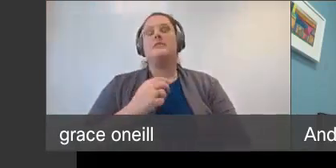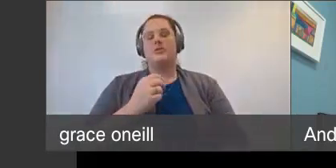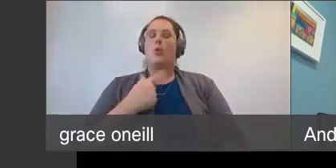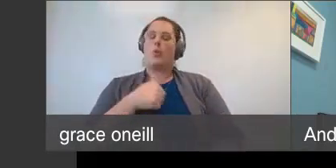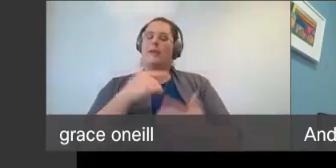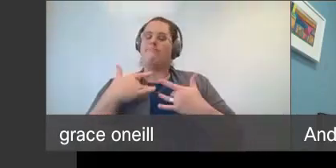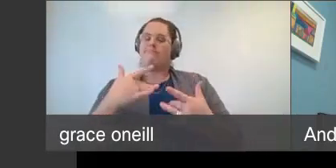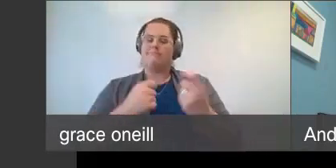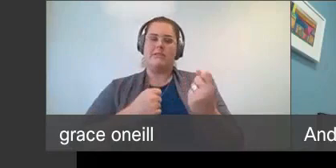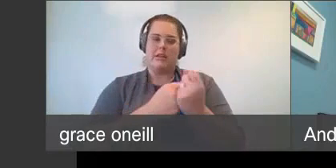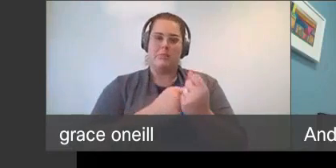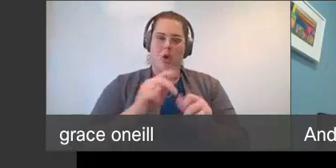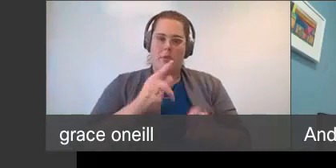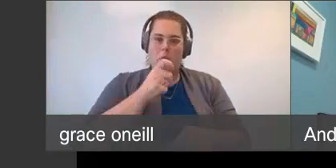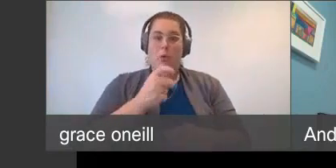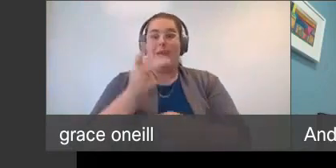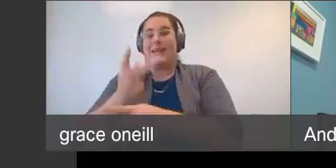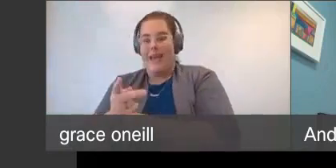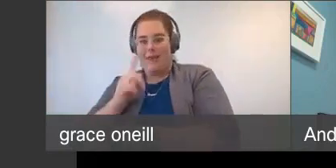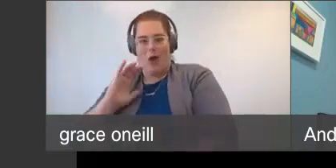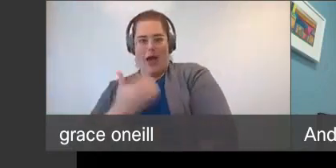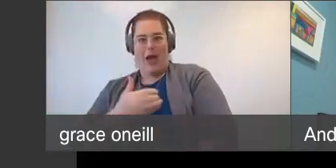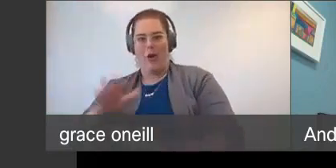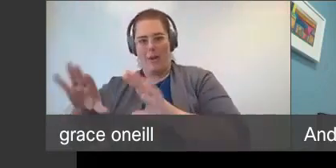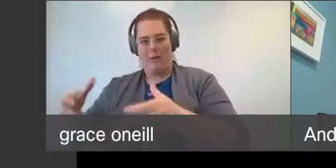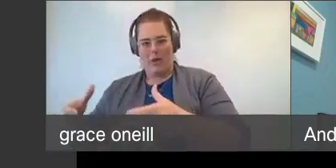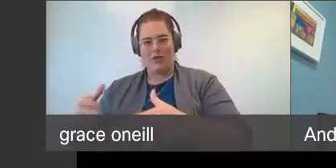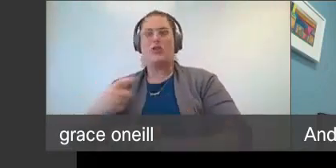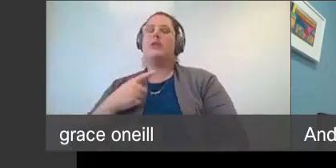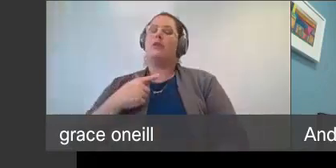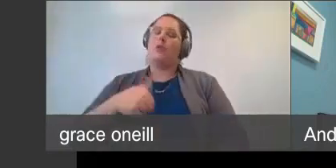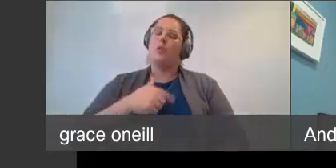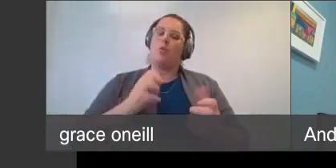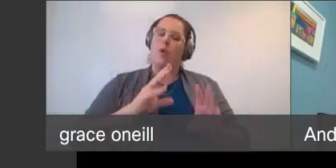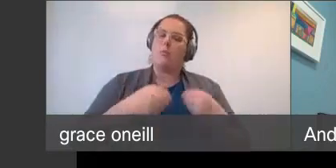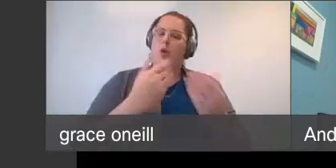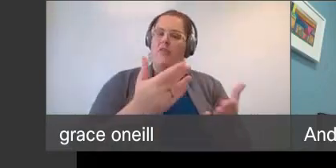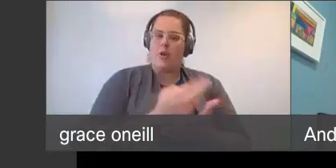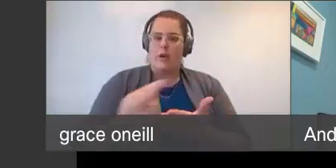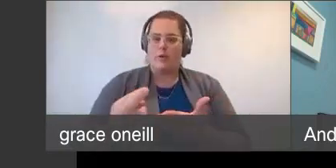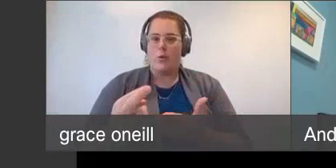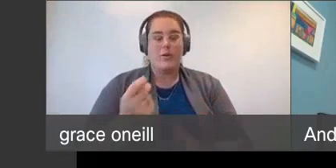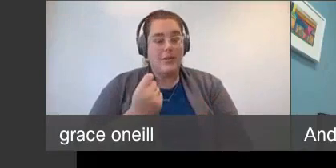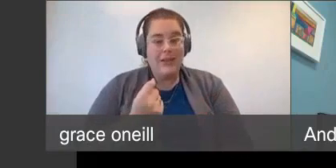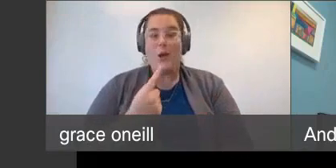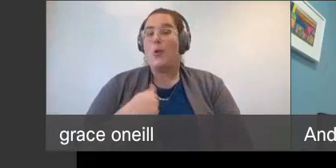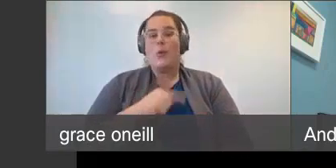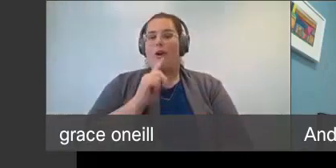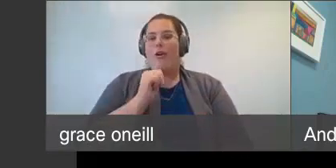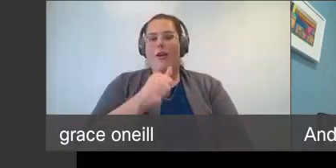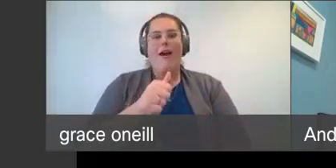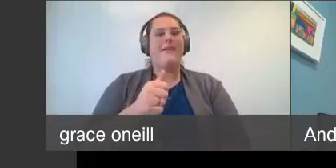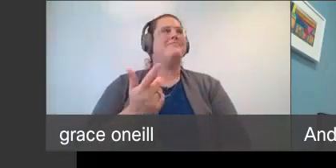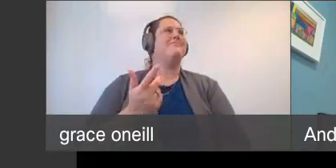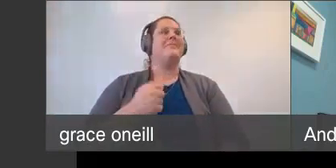for. So we provide a resource. One thing I always want to emphasize is that we are not an extra burden to the